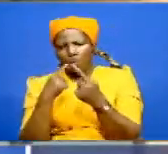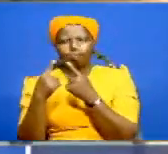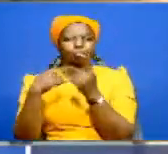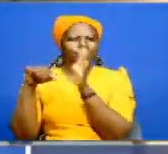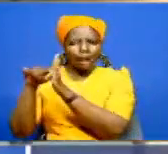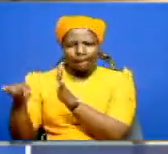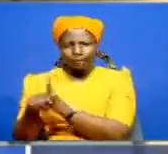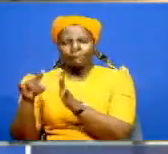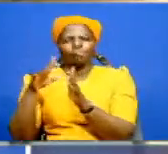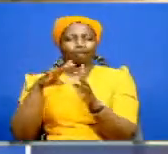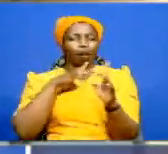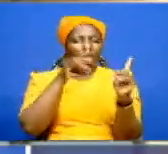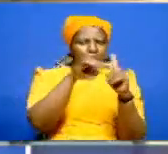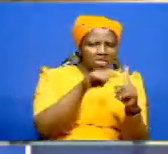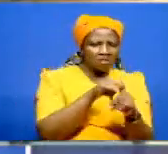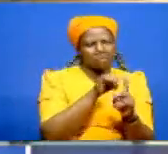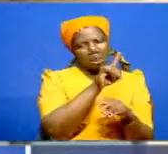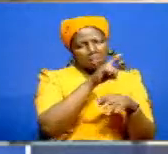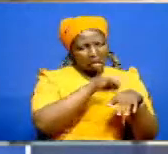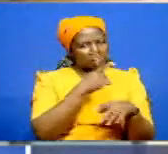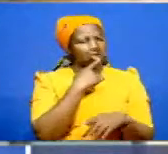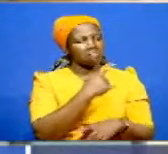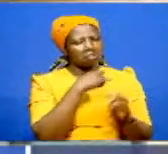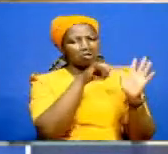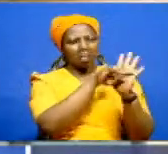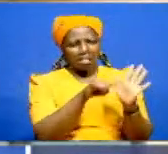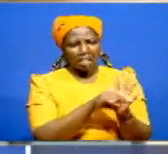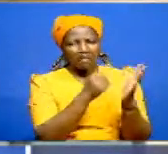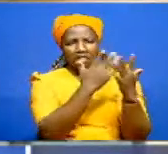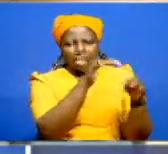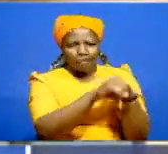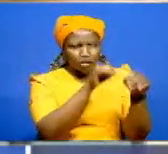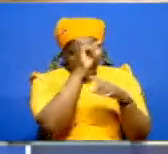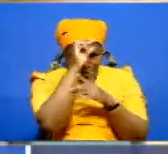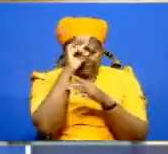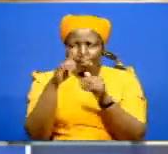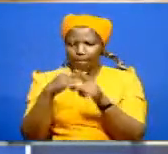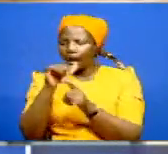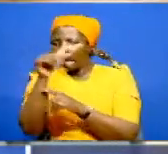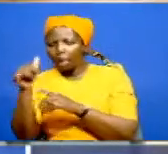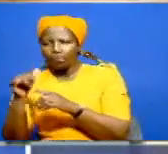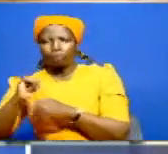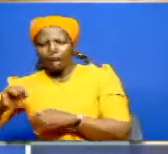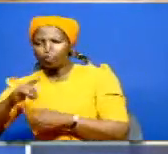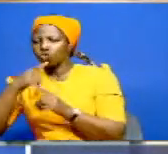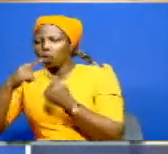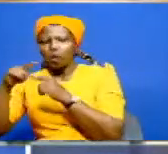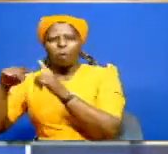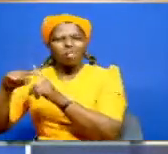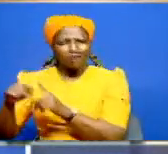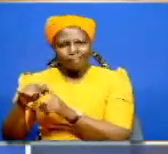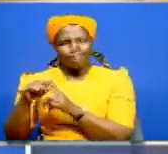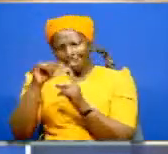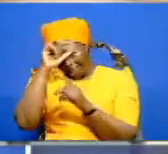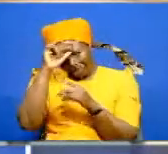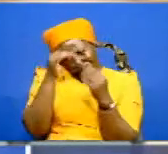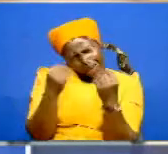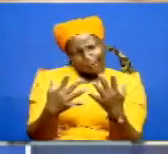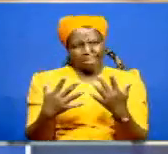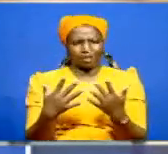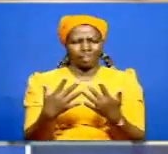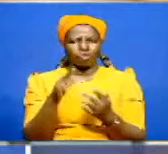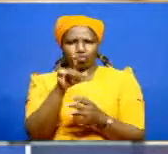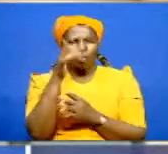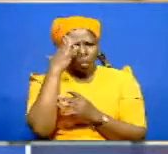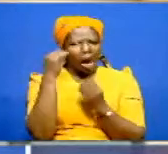moja serikali ni mbaya, alafu kwa mdomo mwingine ati tumefanya kama serikali. Kwani serikali ni ngapi? Unajua serikali ngapi